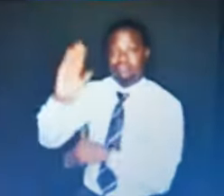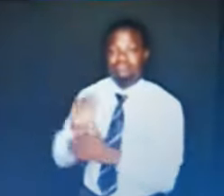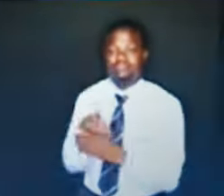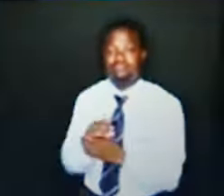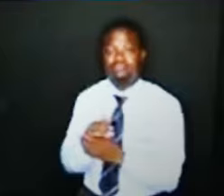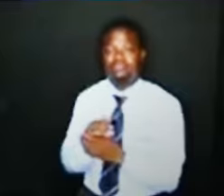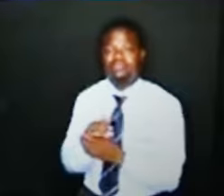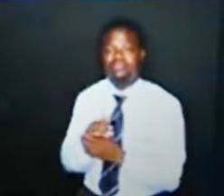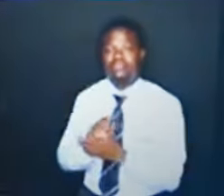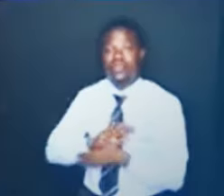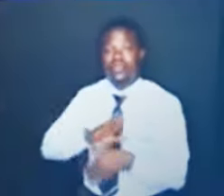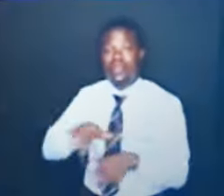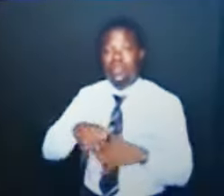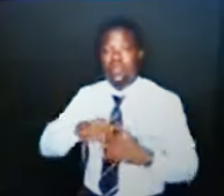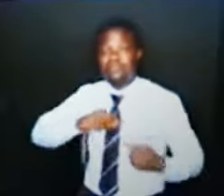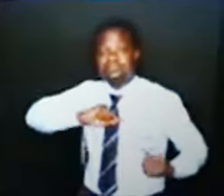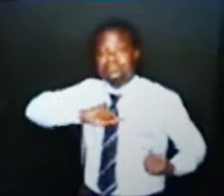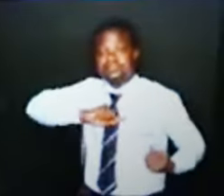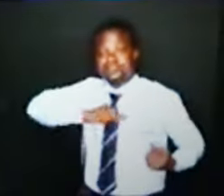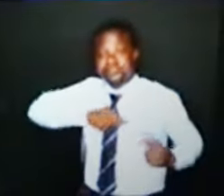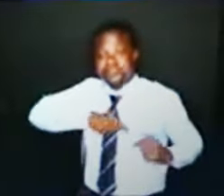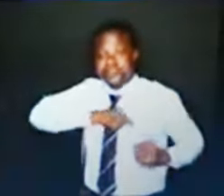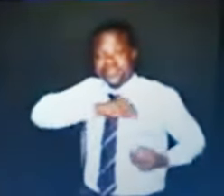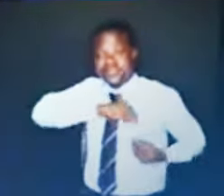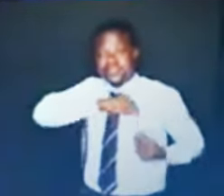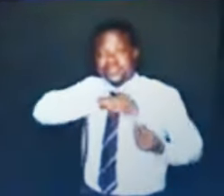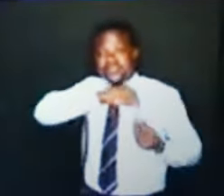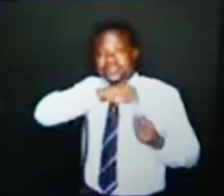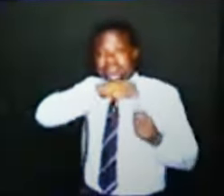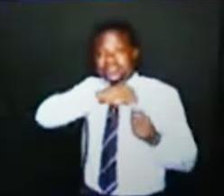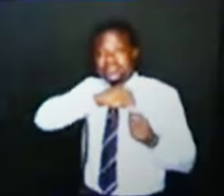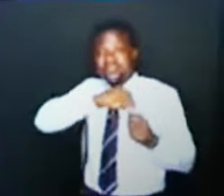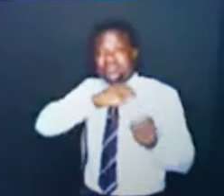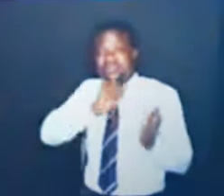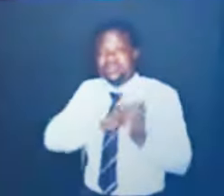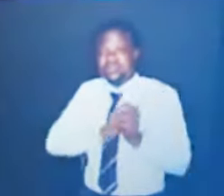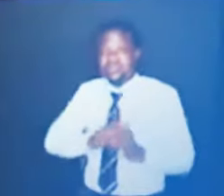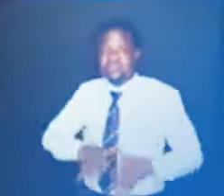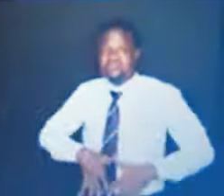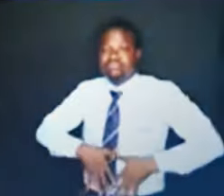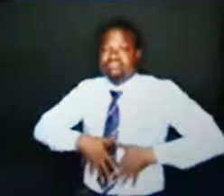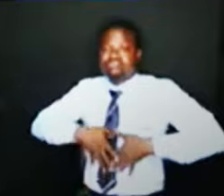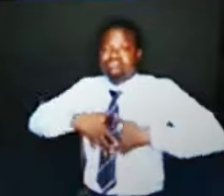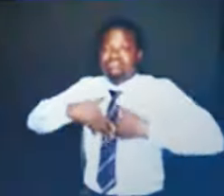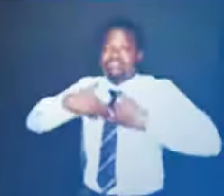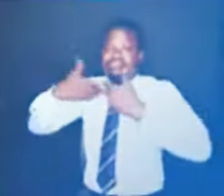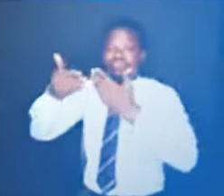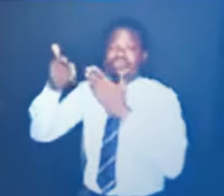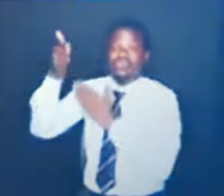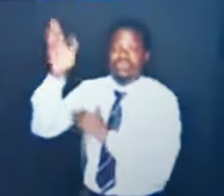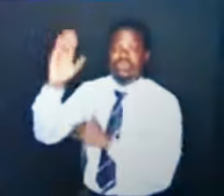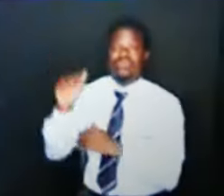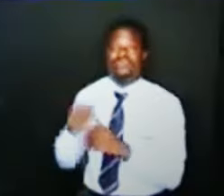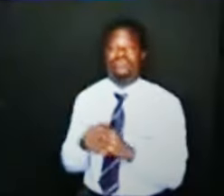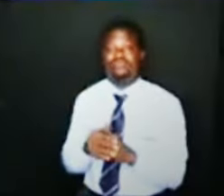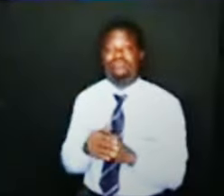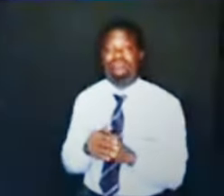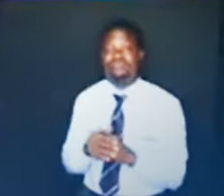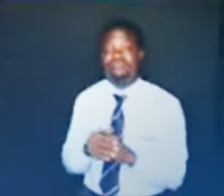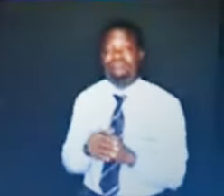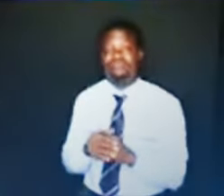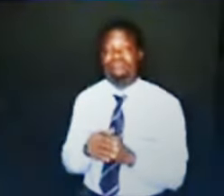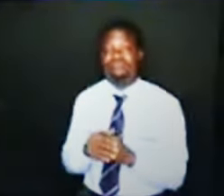nyankopon nim pouring out the bitterness within before the almighty God you know ba ehinta wo mu aye wo mu ma no ohwie ni nyina